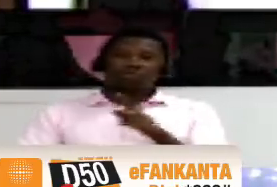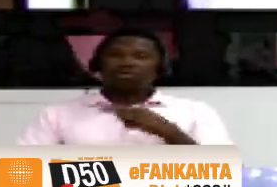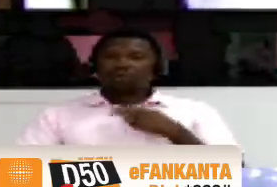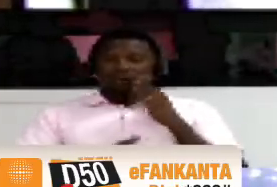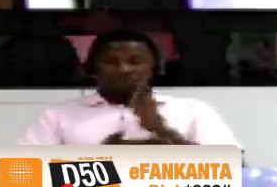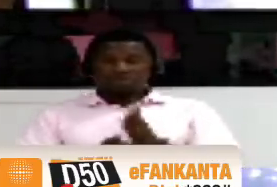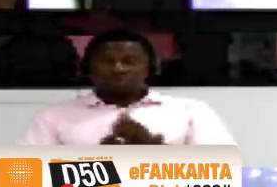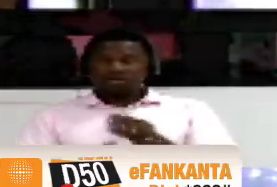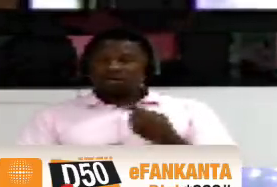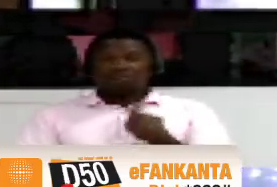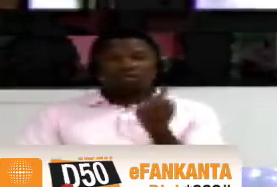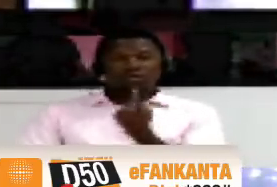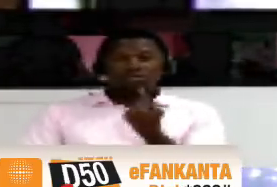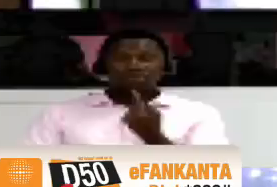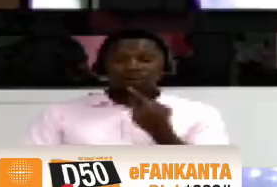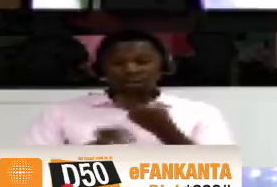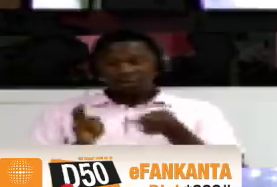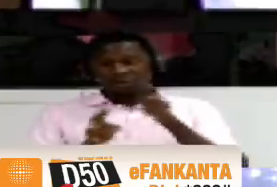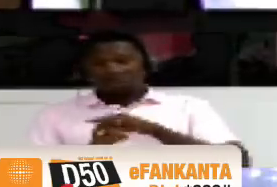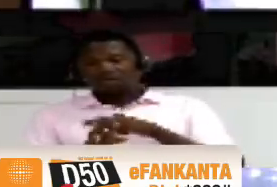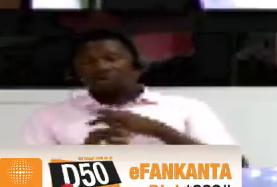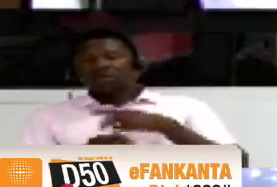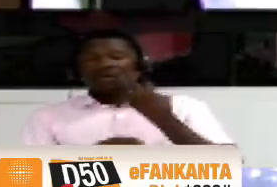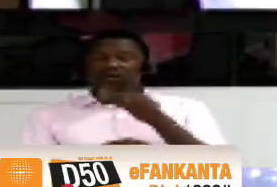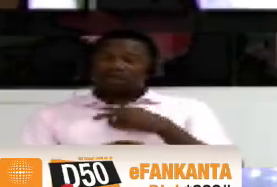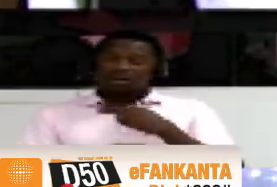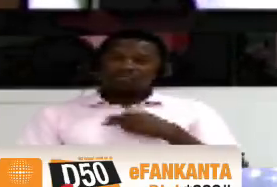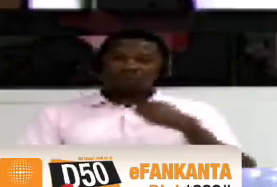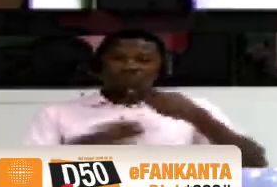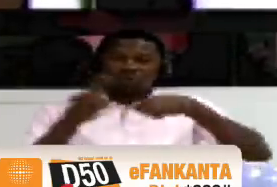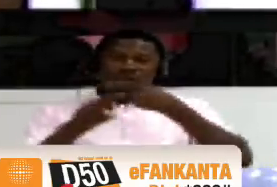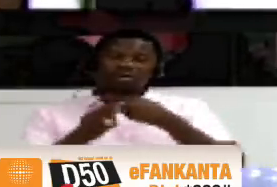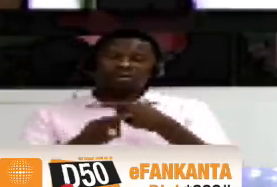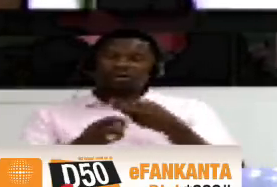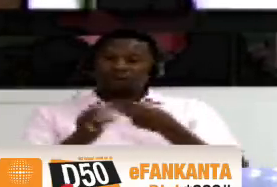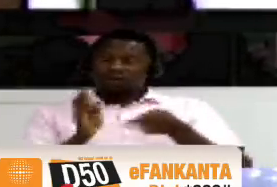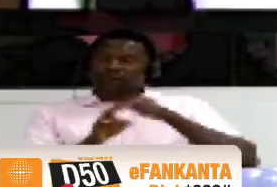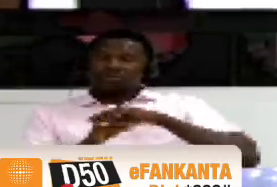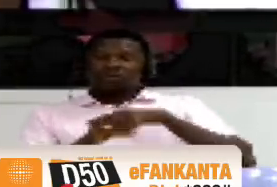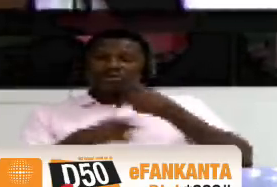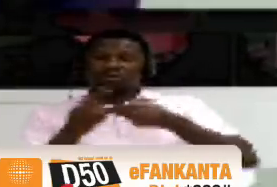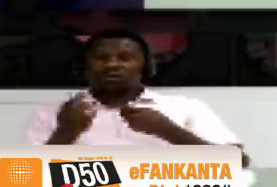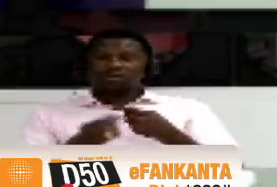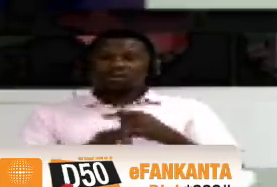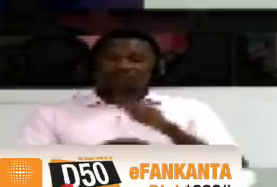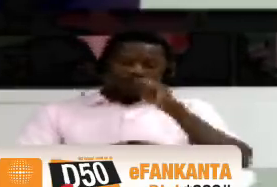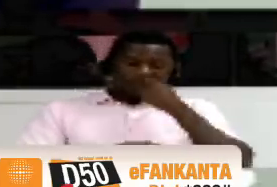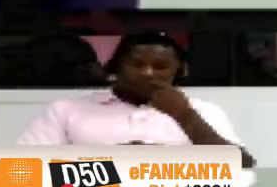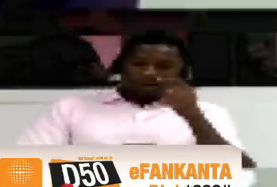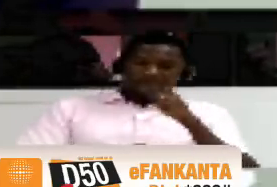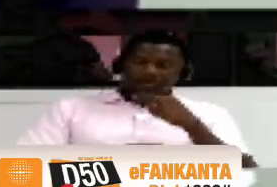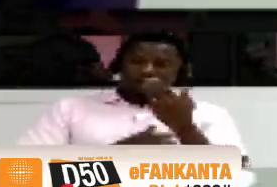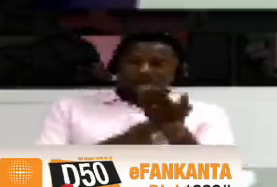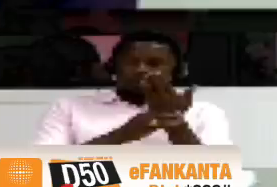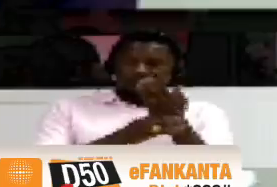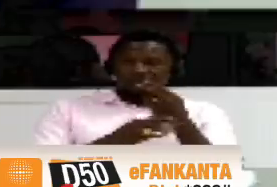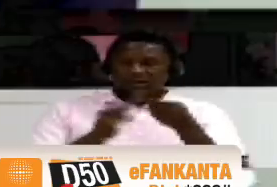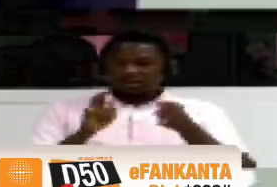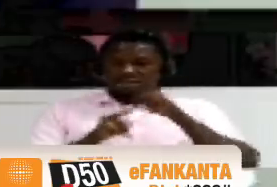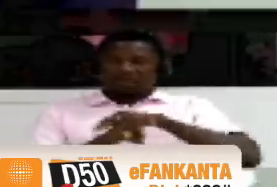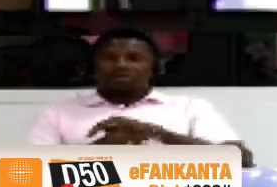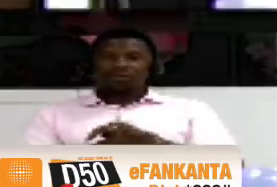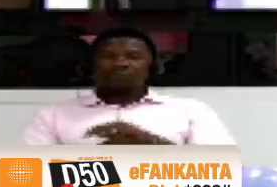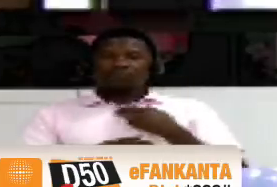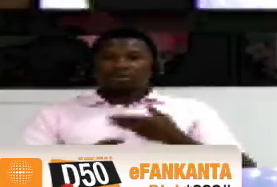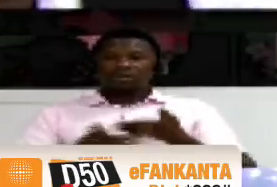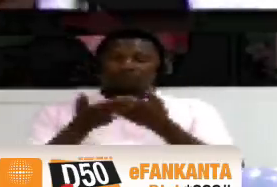if this is the only report or if there have been subsequent reports in relation to the post-mortem. So it would be admitted as Exhibit